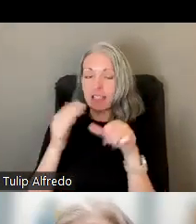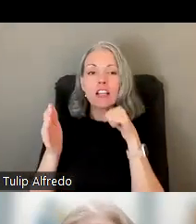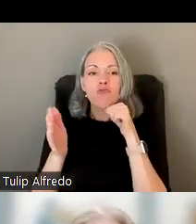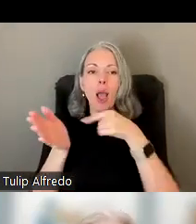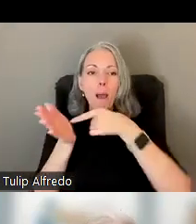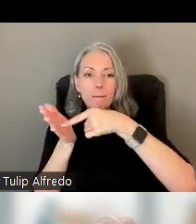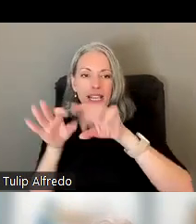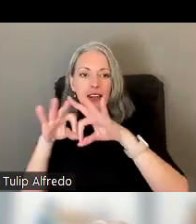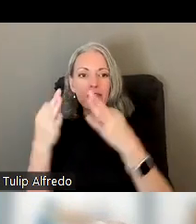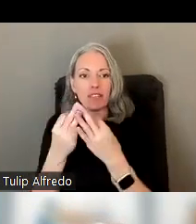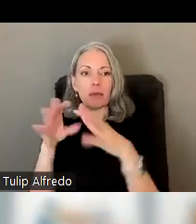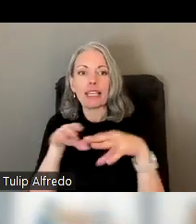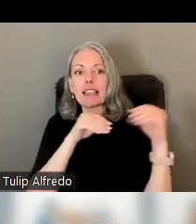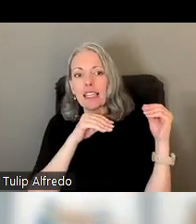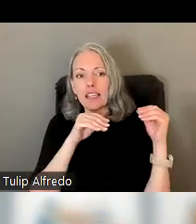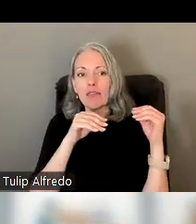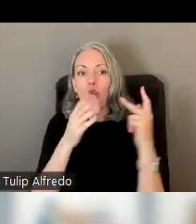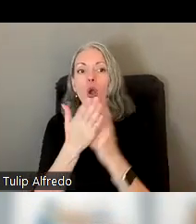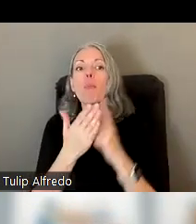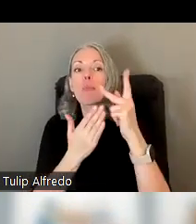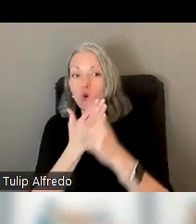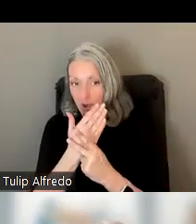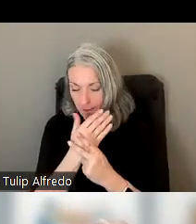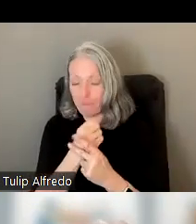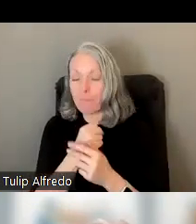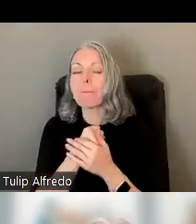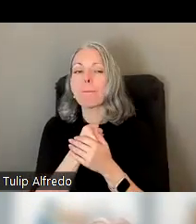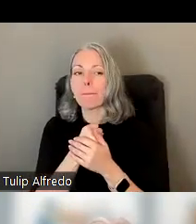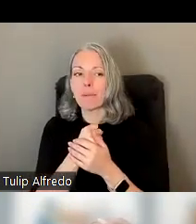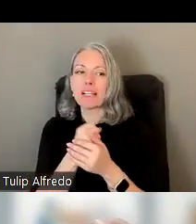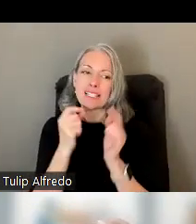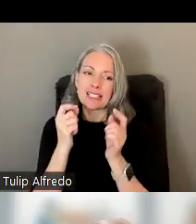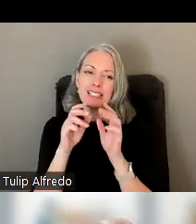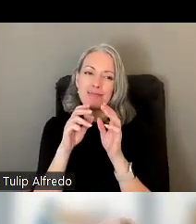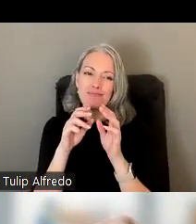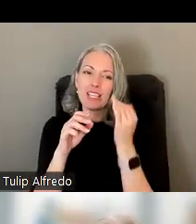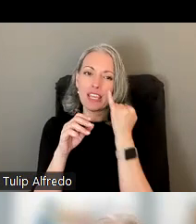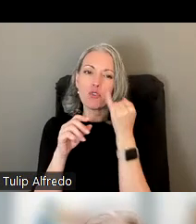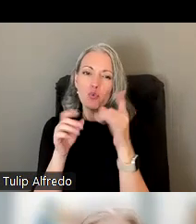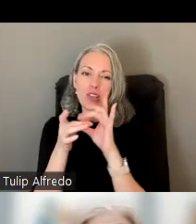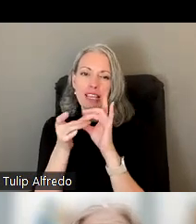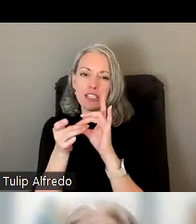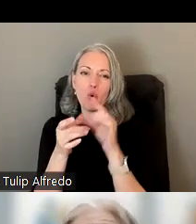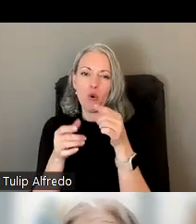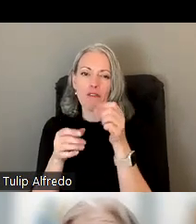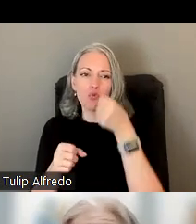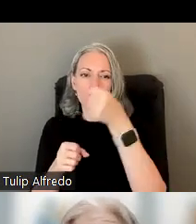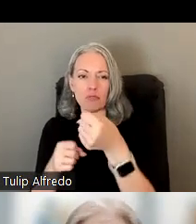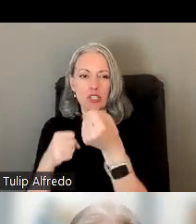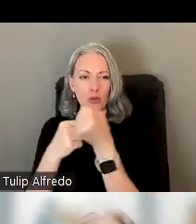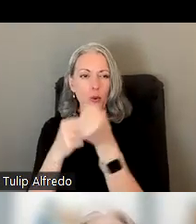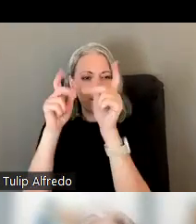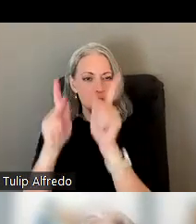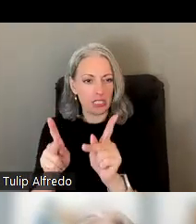leave program if you are certain relationships with individuals, or if you are a designated support person,